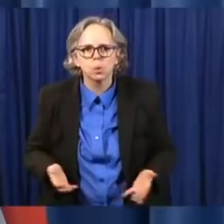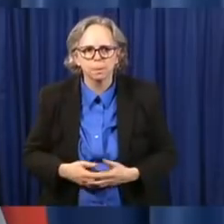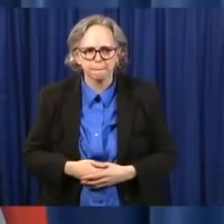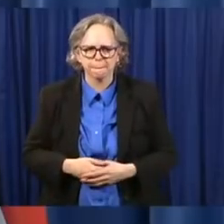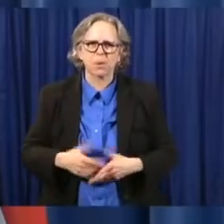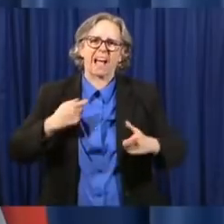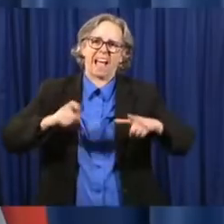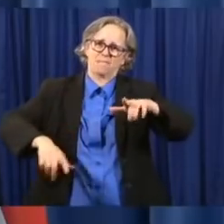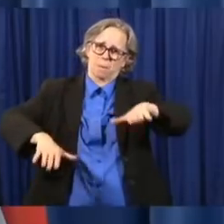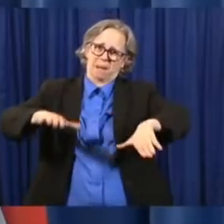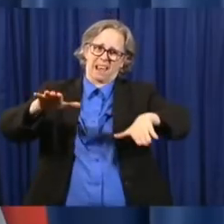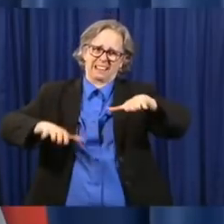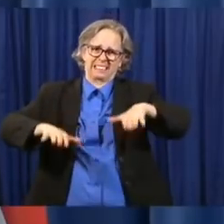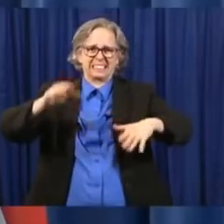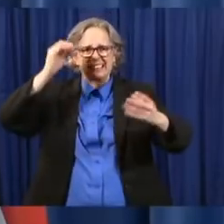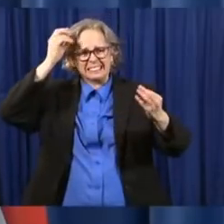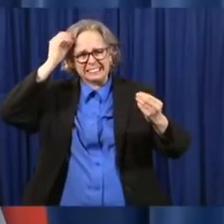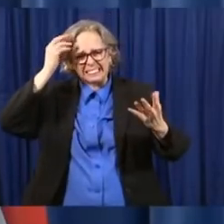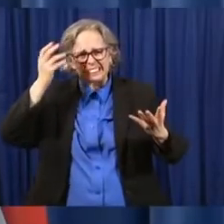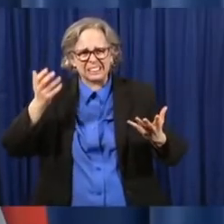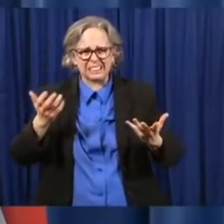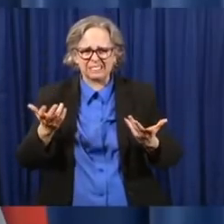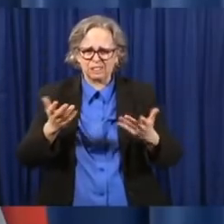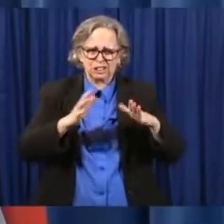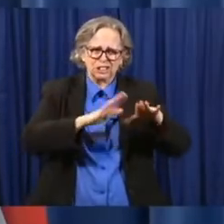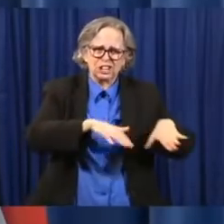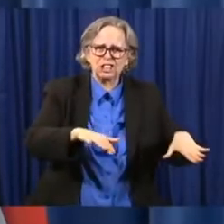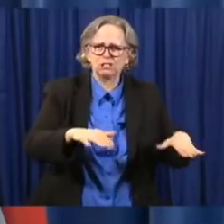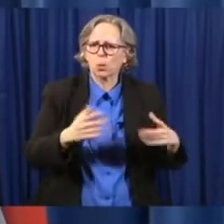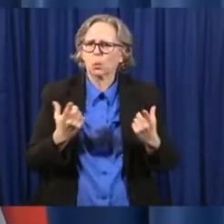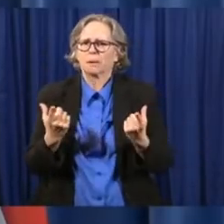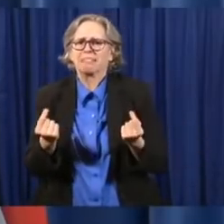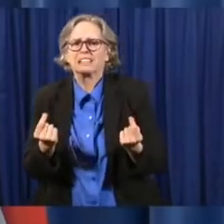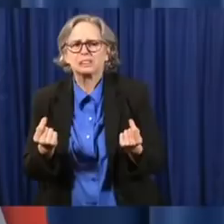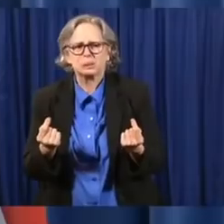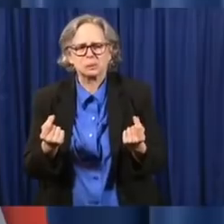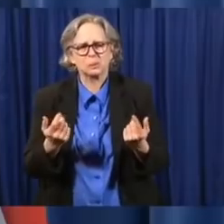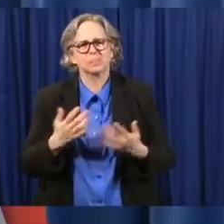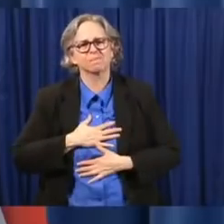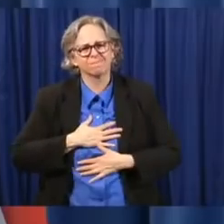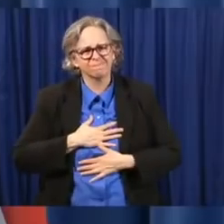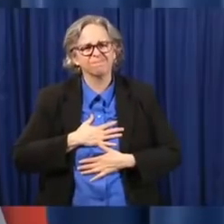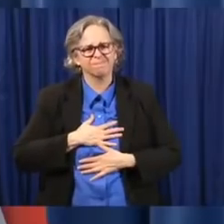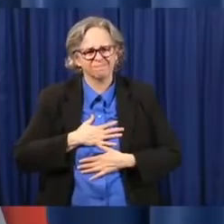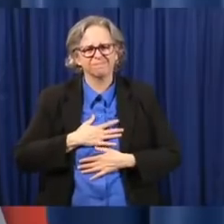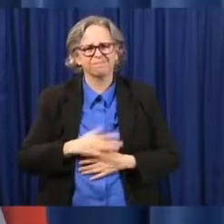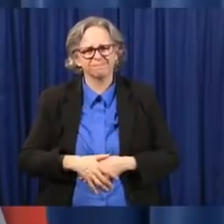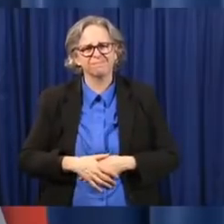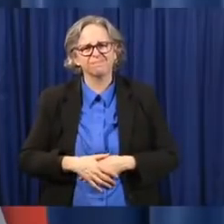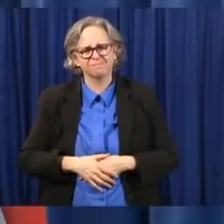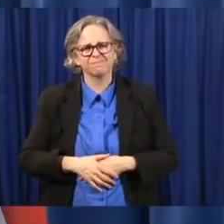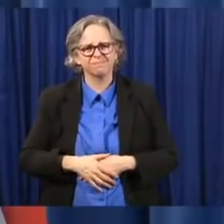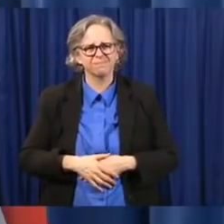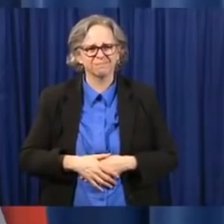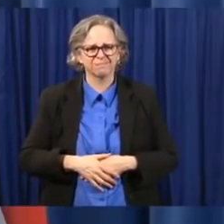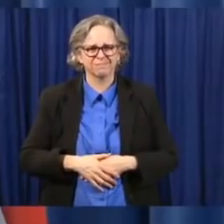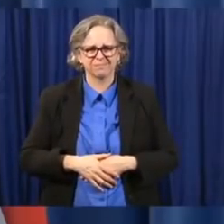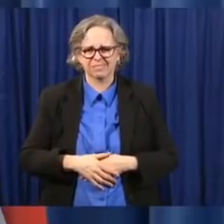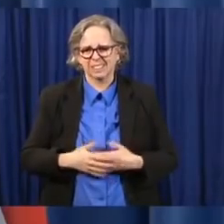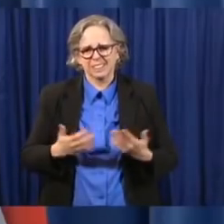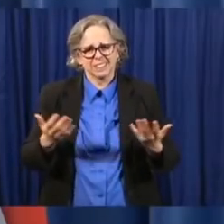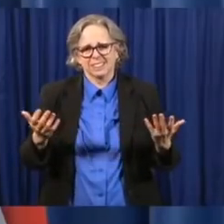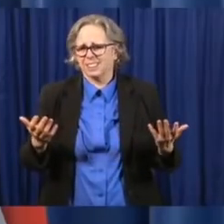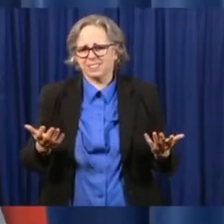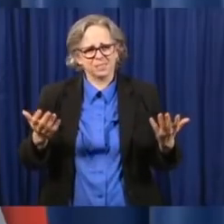and we'll kind of work through this. But every time, I think whatever I say as governor, what parents ought to